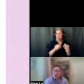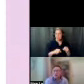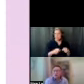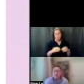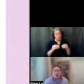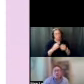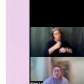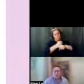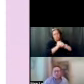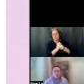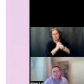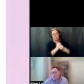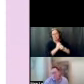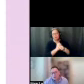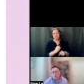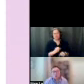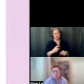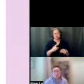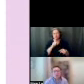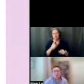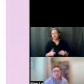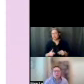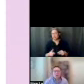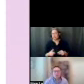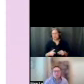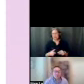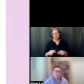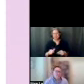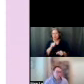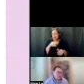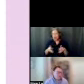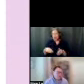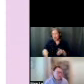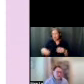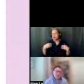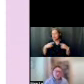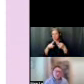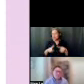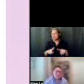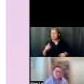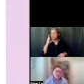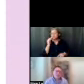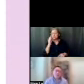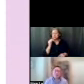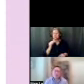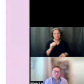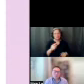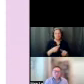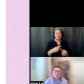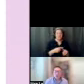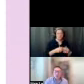about the positive ableism. This comes from a place of love and caring, but it's